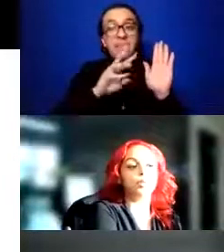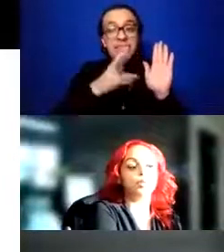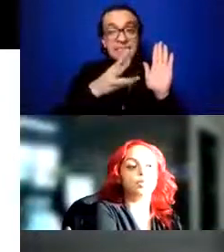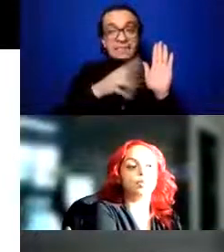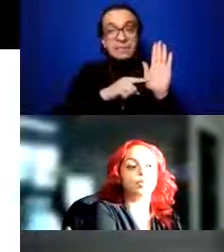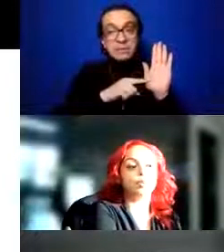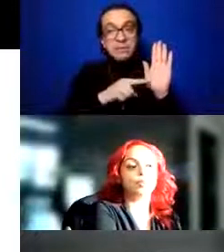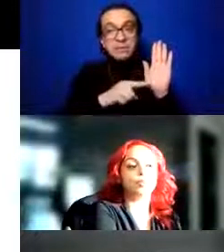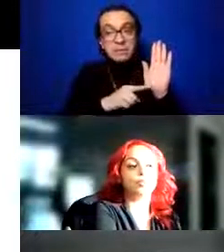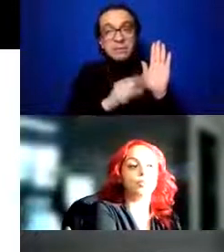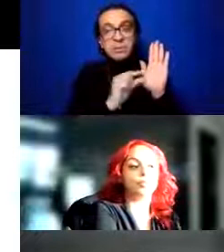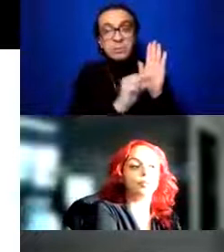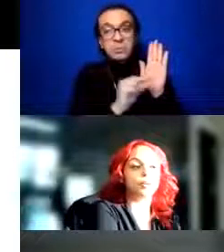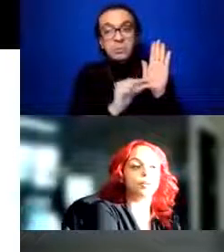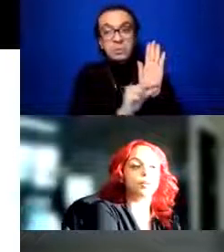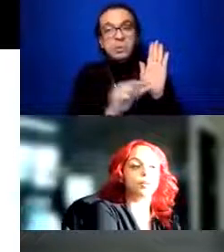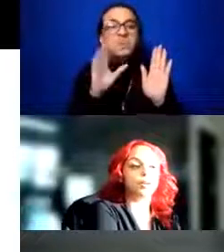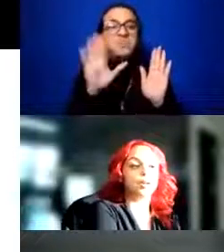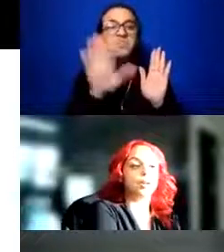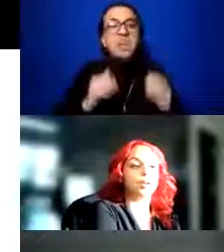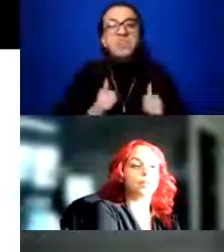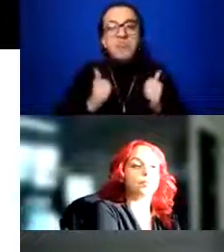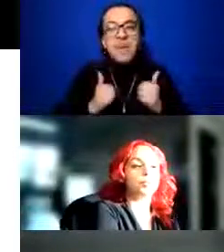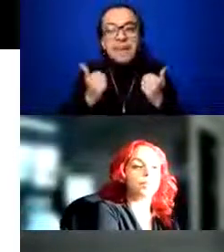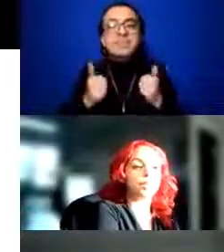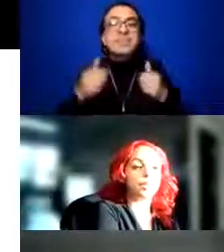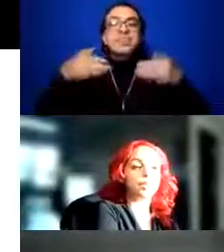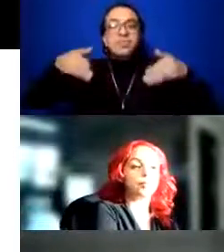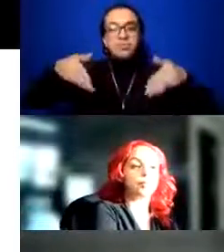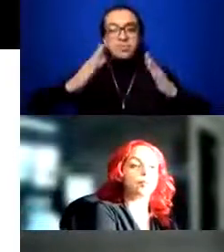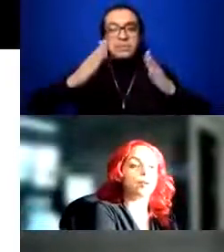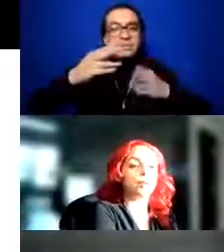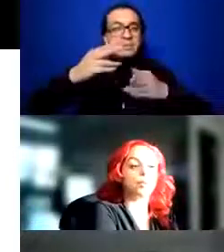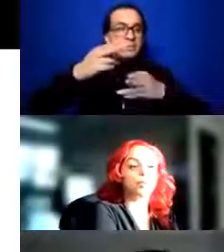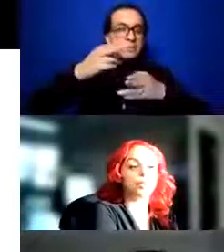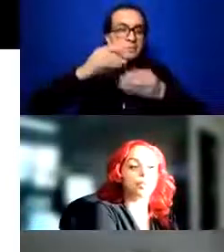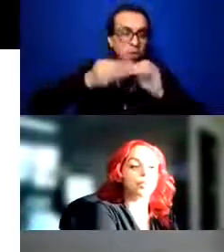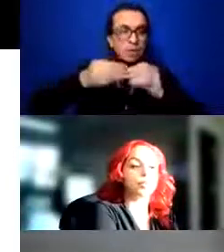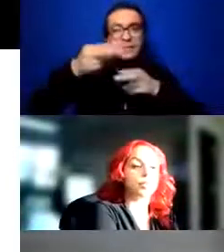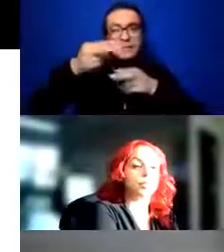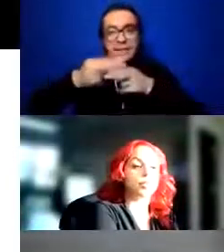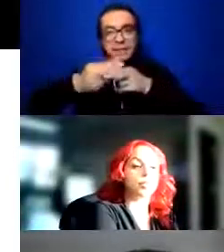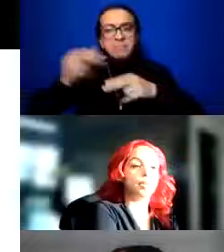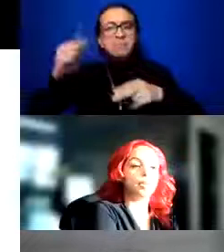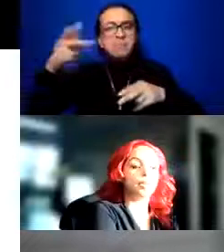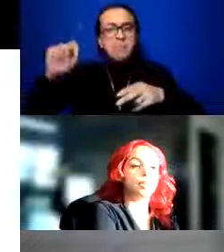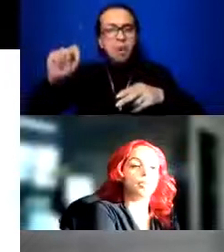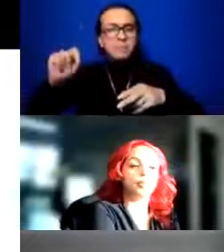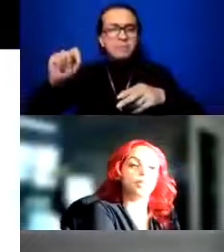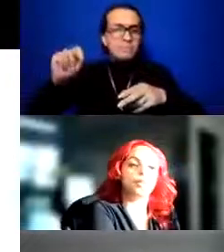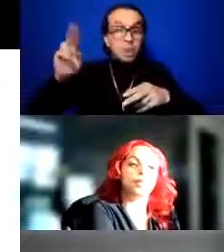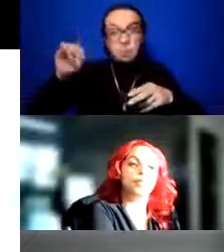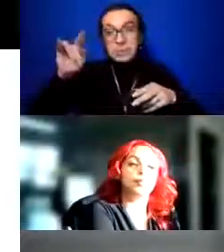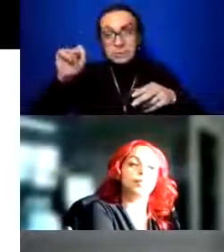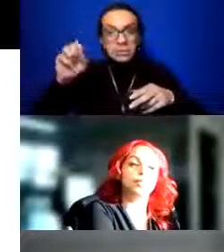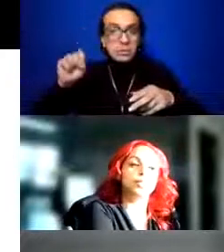So again, your street number, street name, apartment, unit, suite. Just